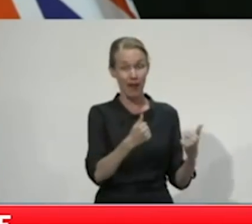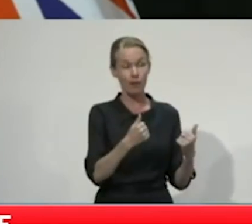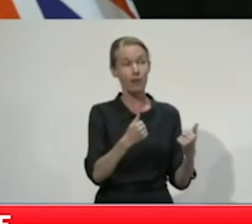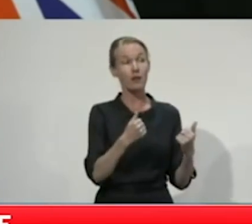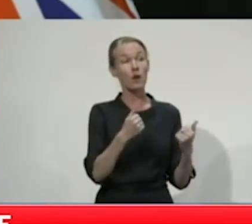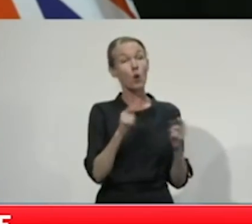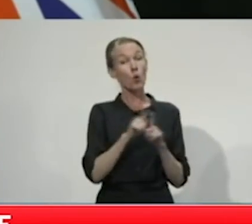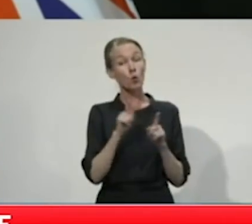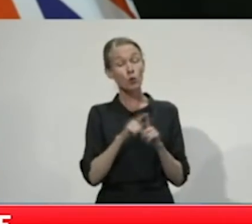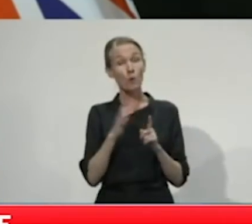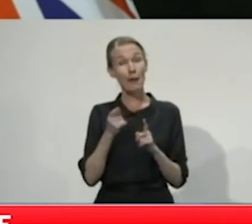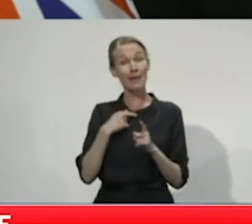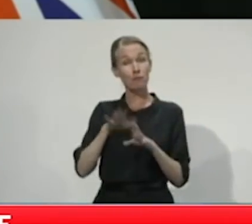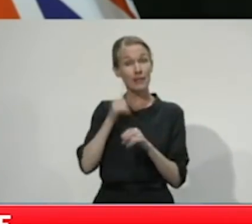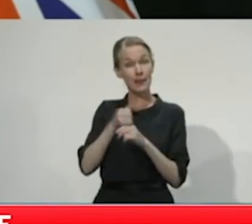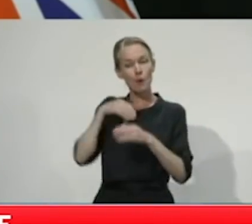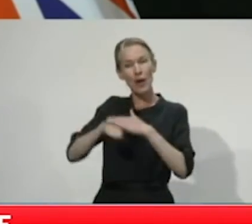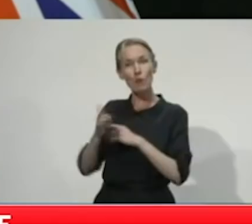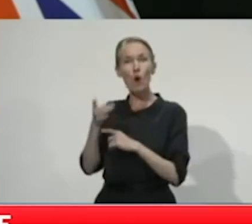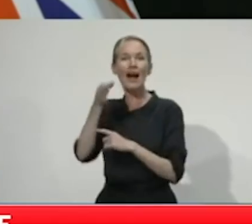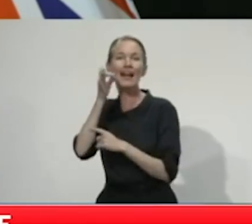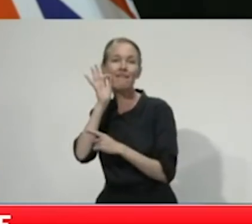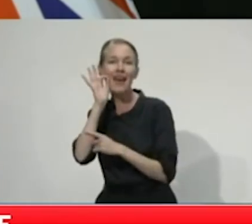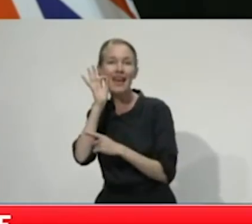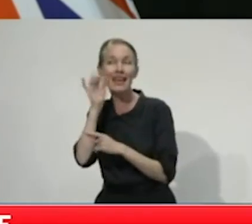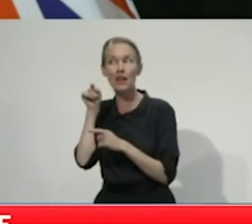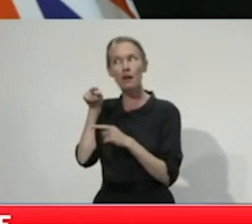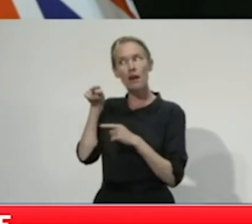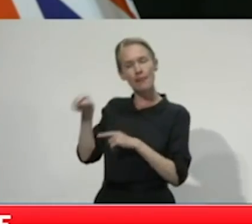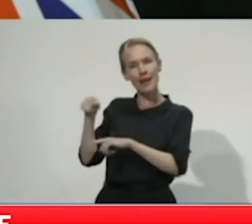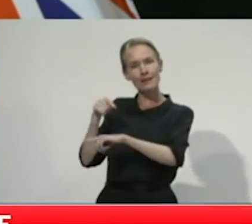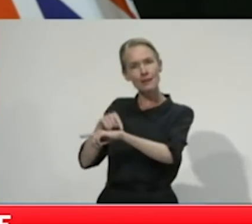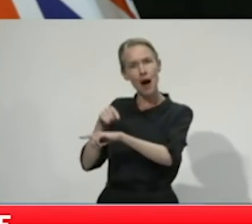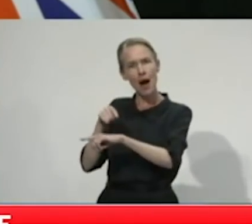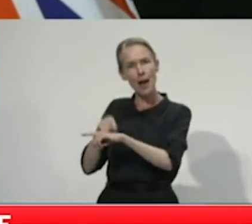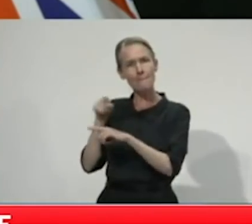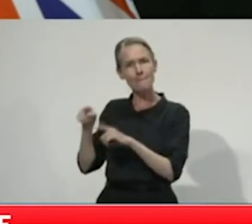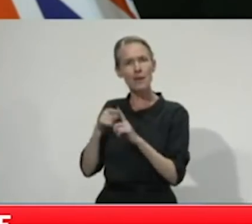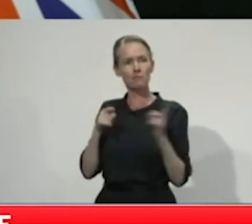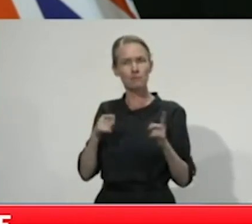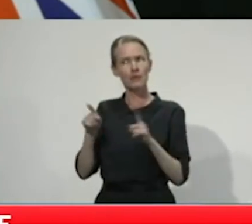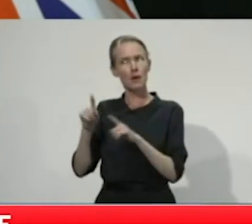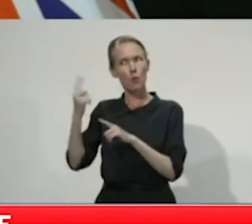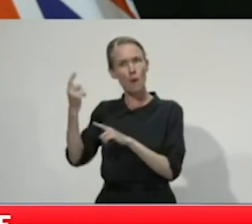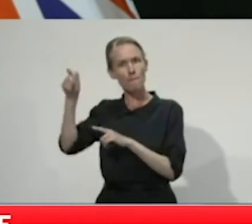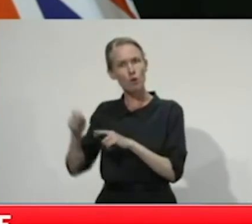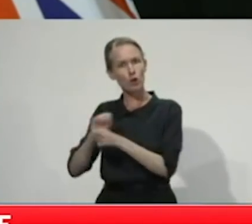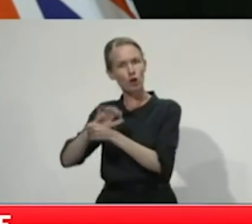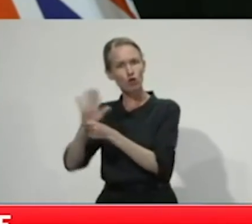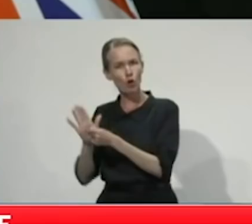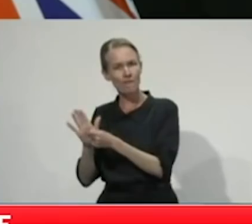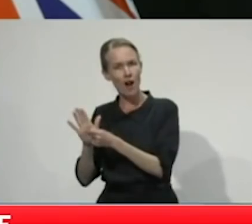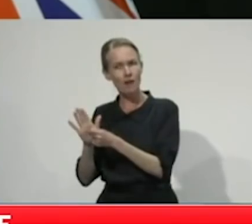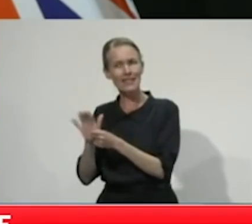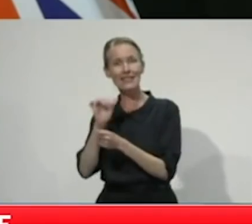in a particular business at a point in time when they may therefore be a close contact. There have, I understand, been a few